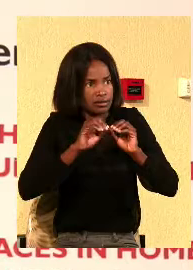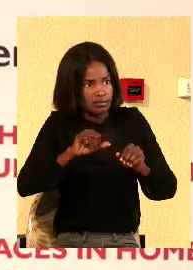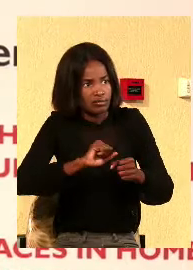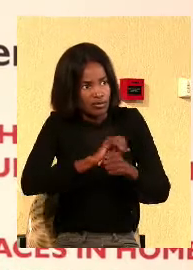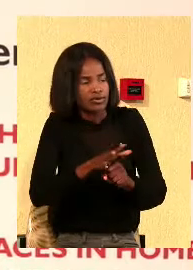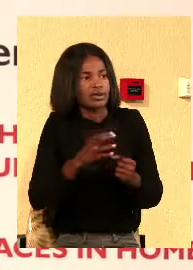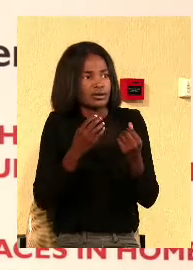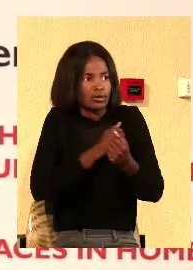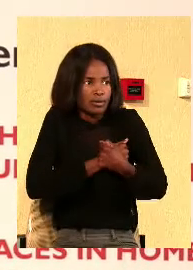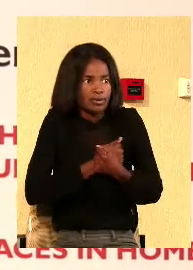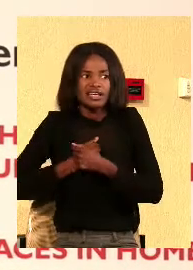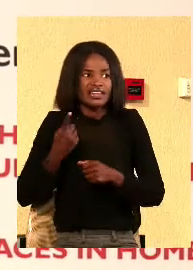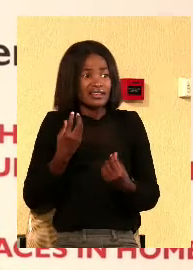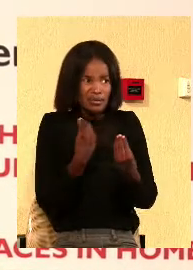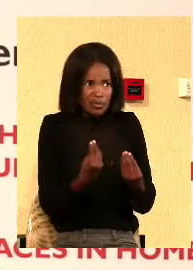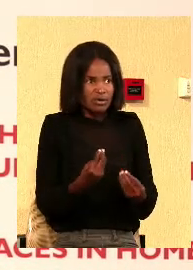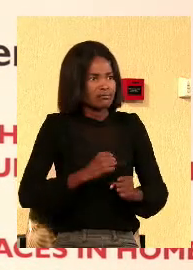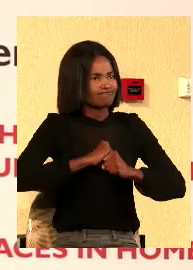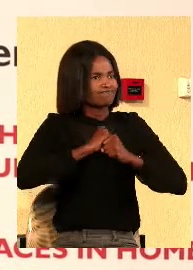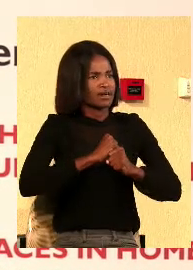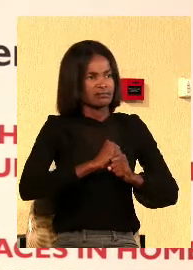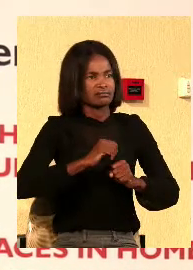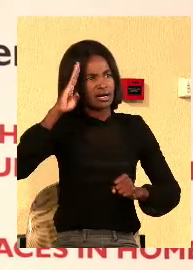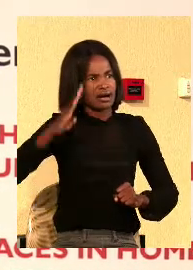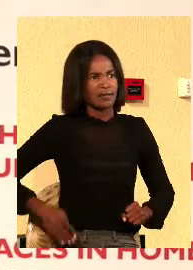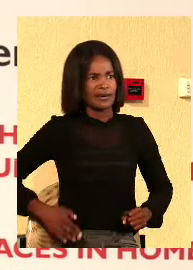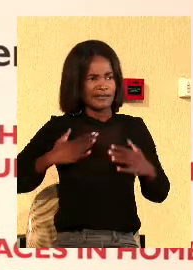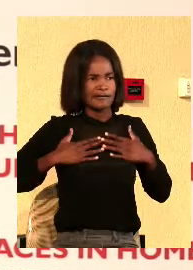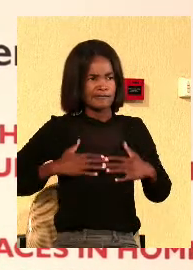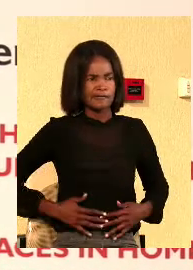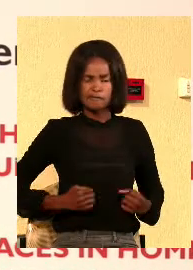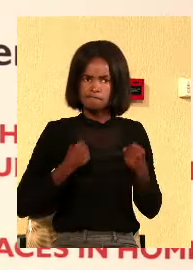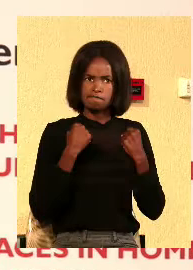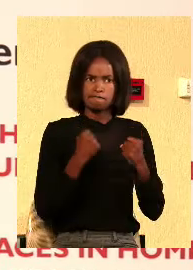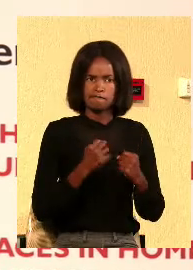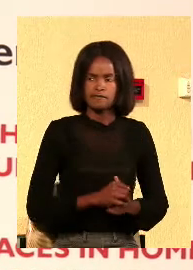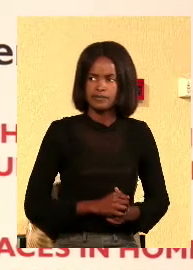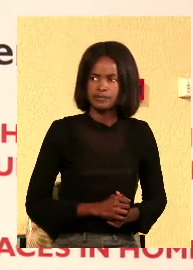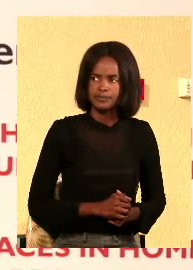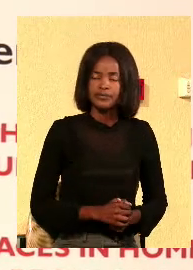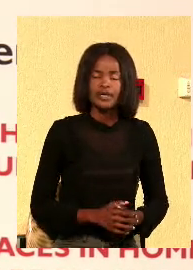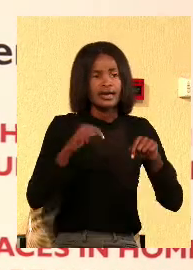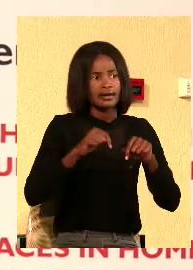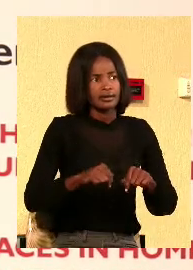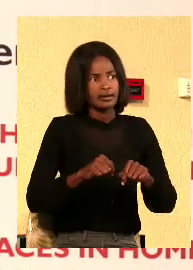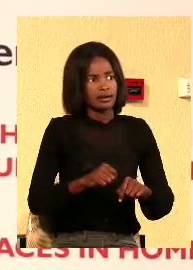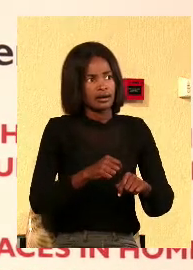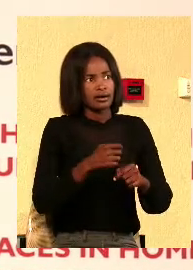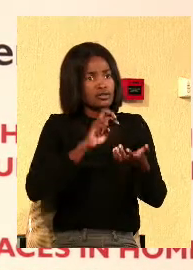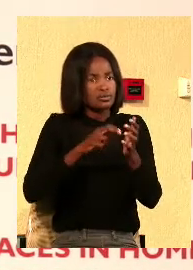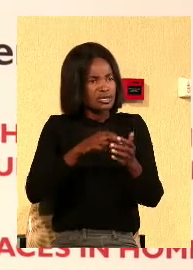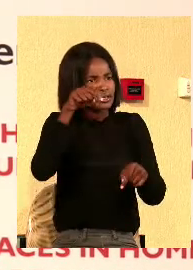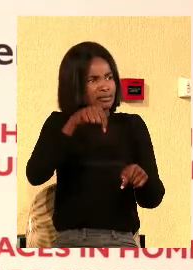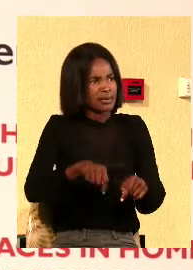seen actually with the virus throughout the world that testing is of the utmost